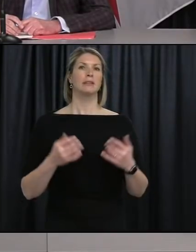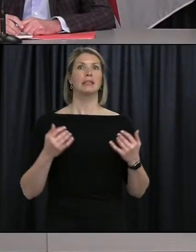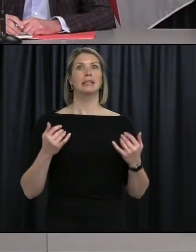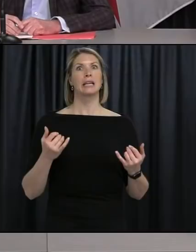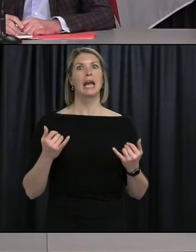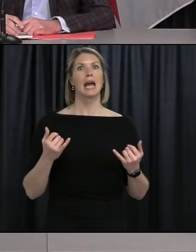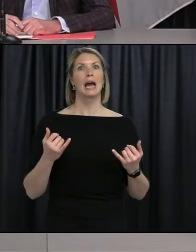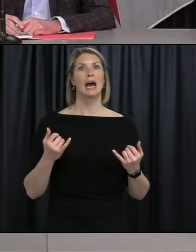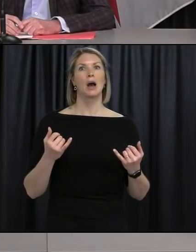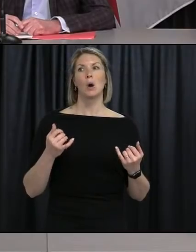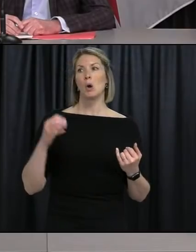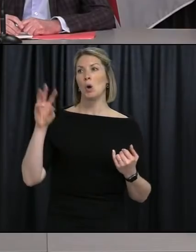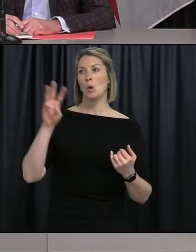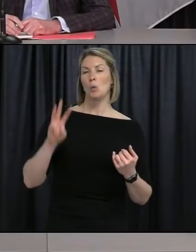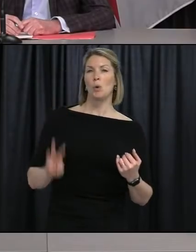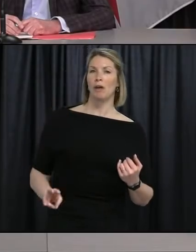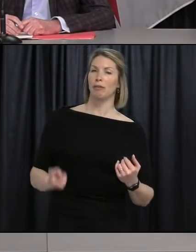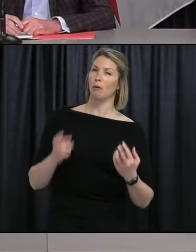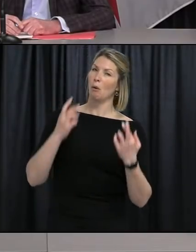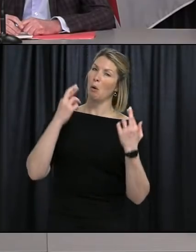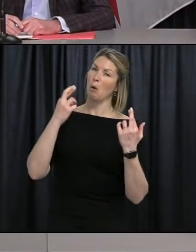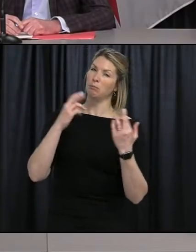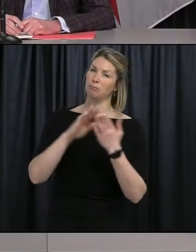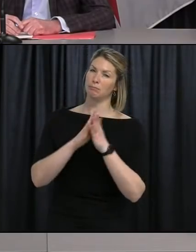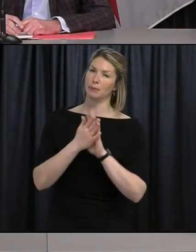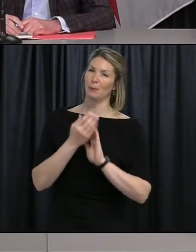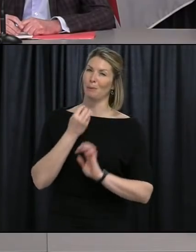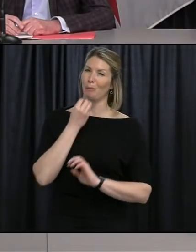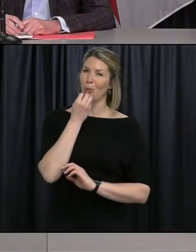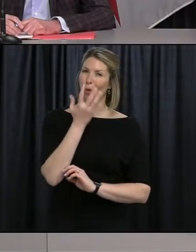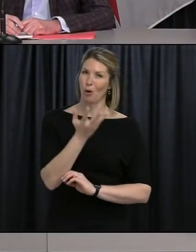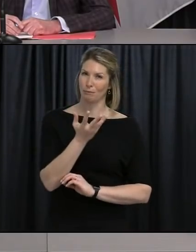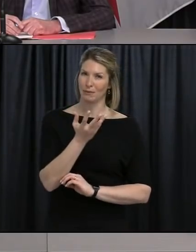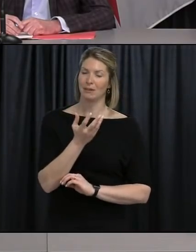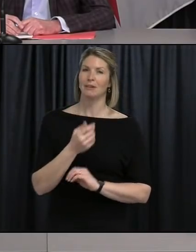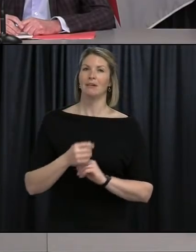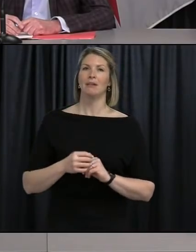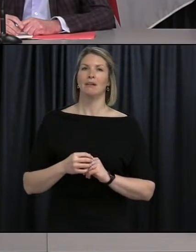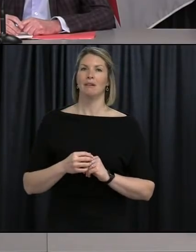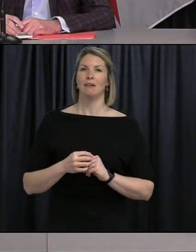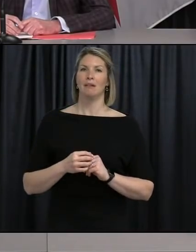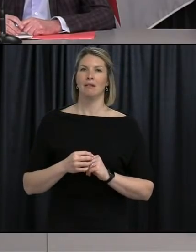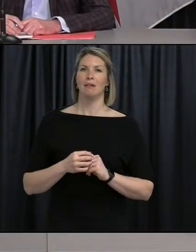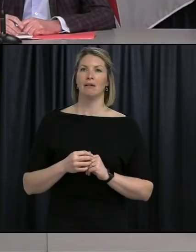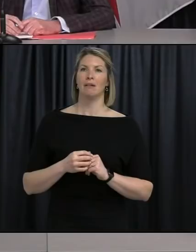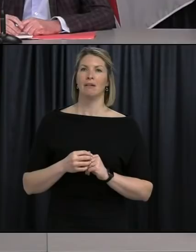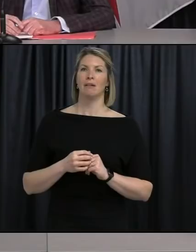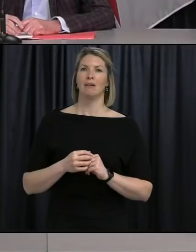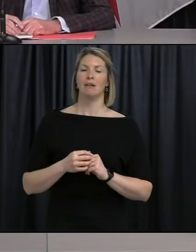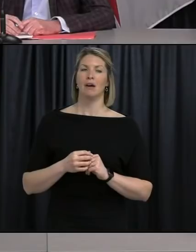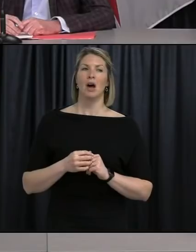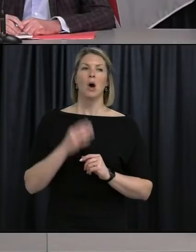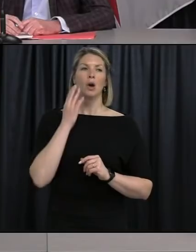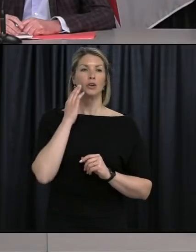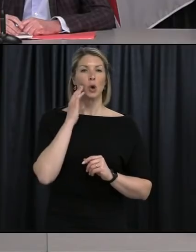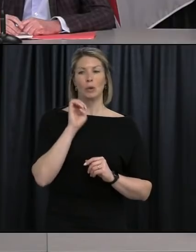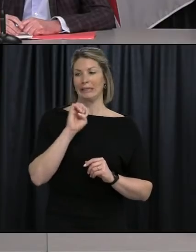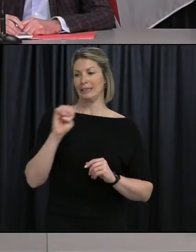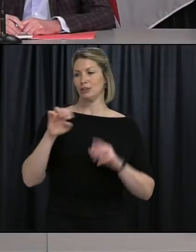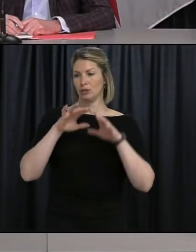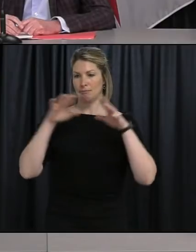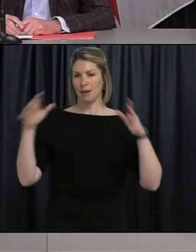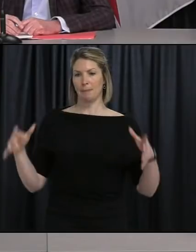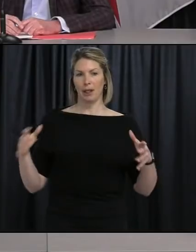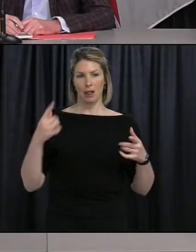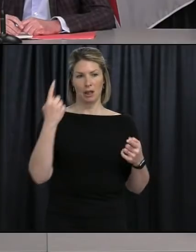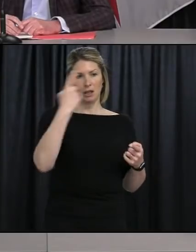weather here, a lot of travel will begin to pick up just within the province itself, not including the potential of the Atlantic bubble. Many people looking to